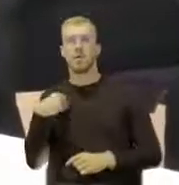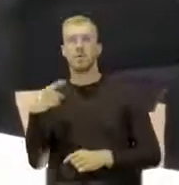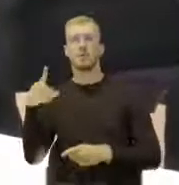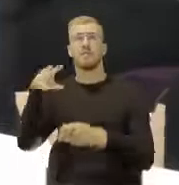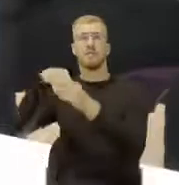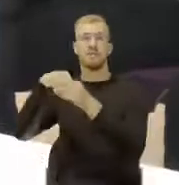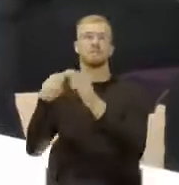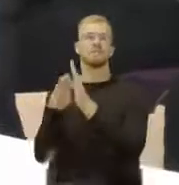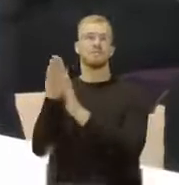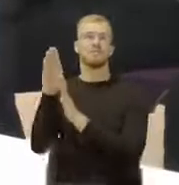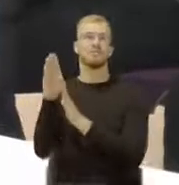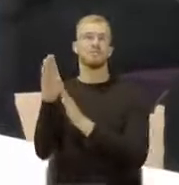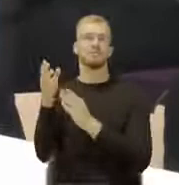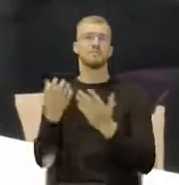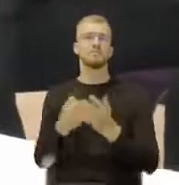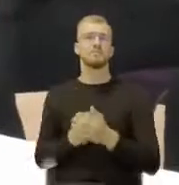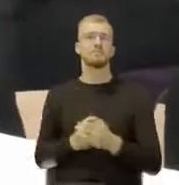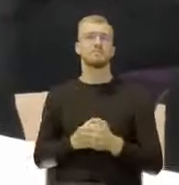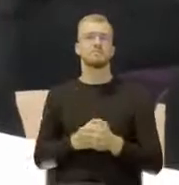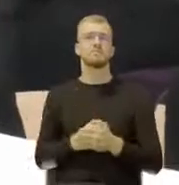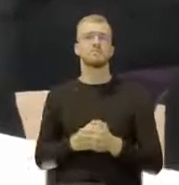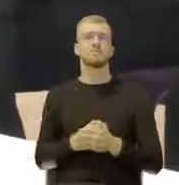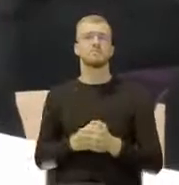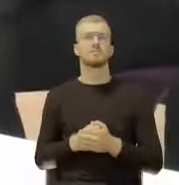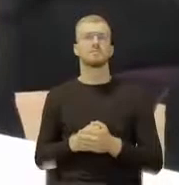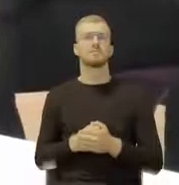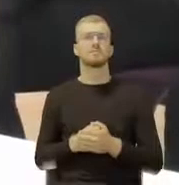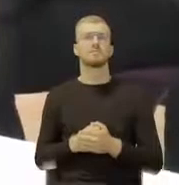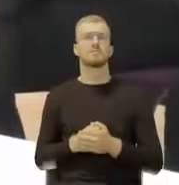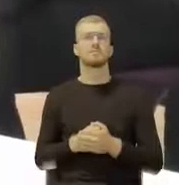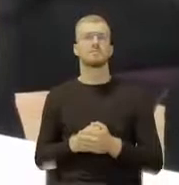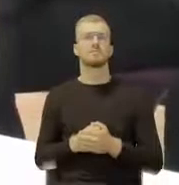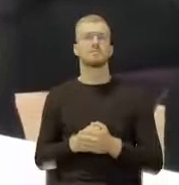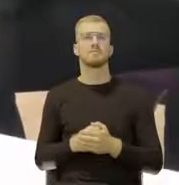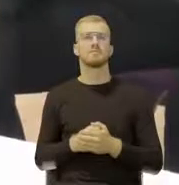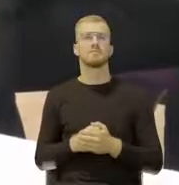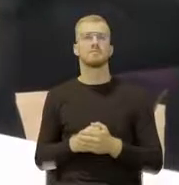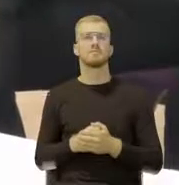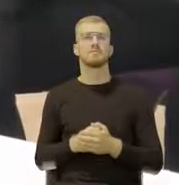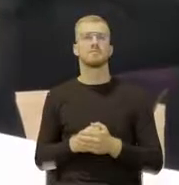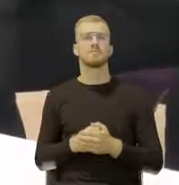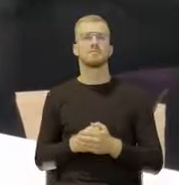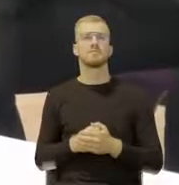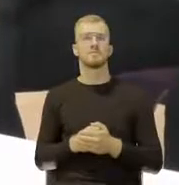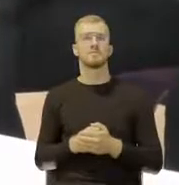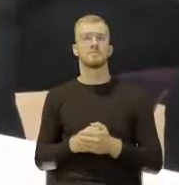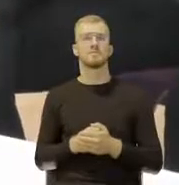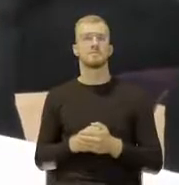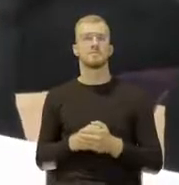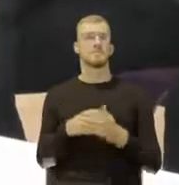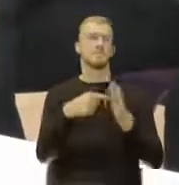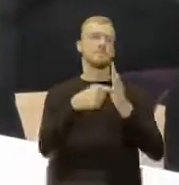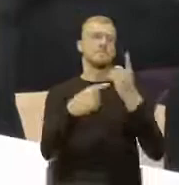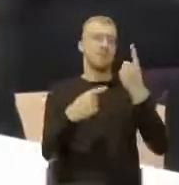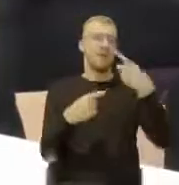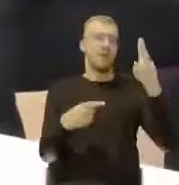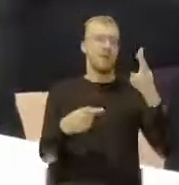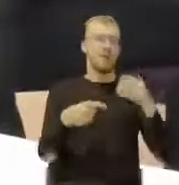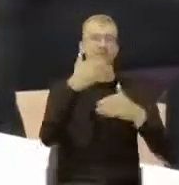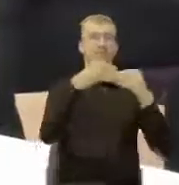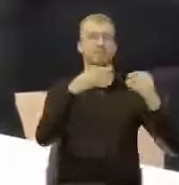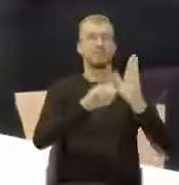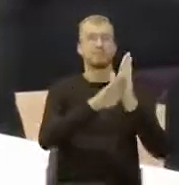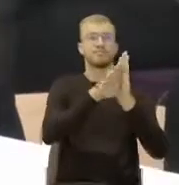investment. Also, for the same amount of money invested, public transport creates 25% more jobs than